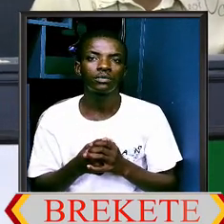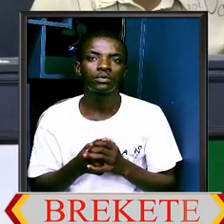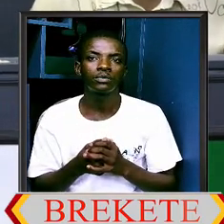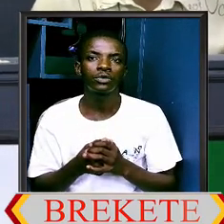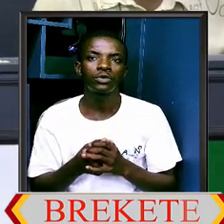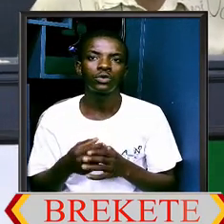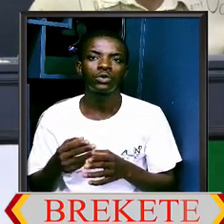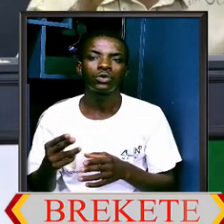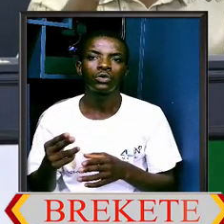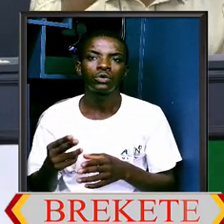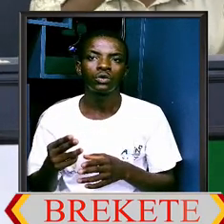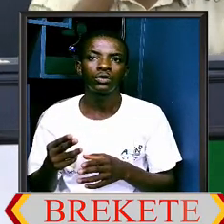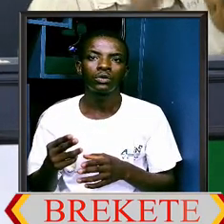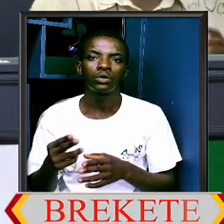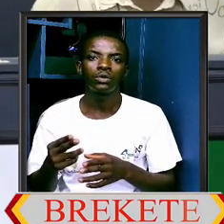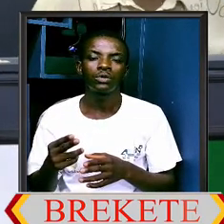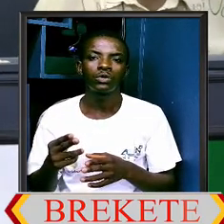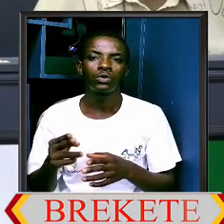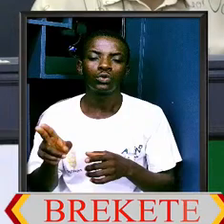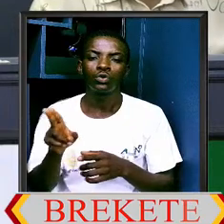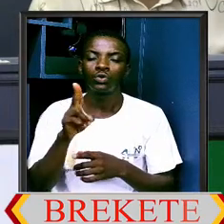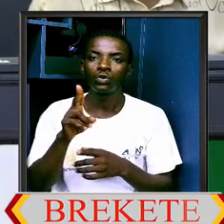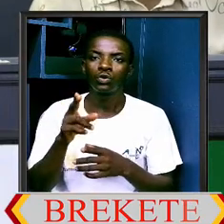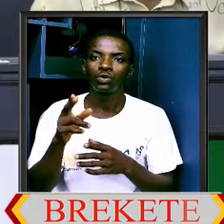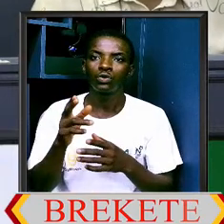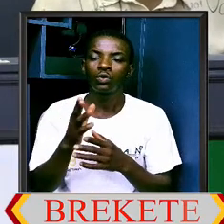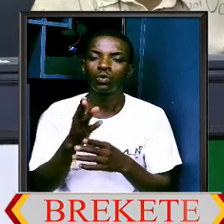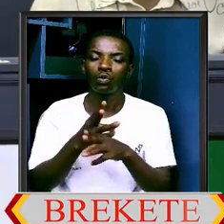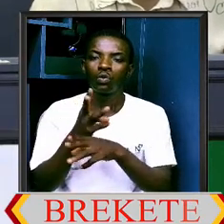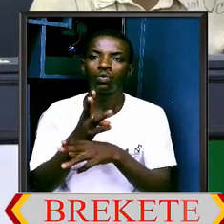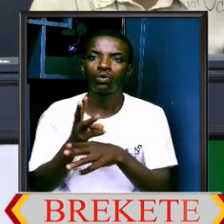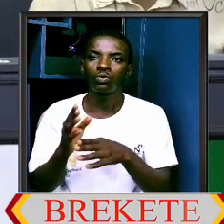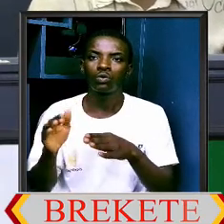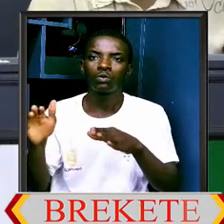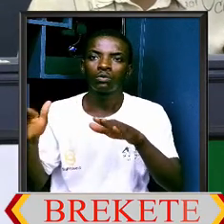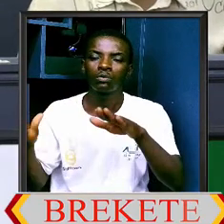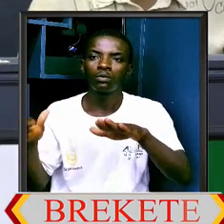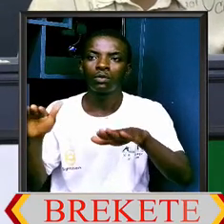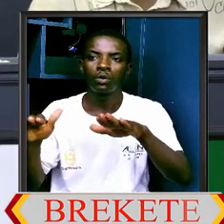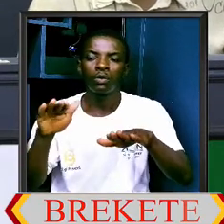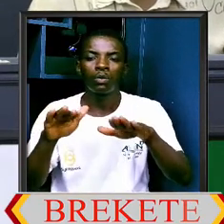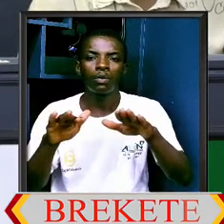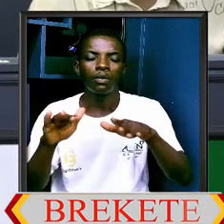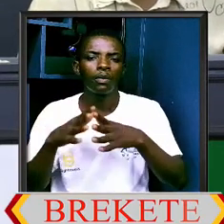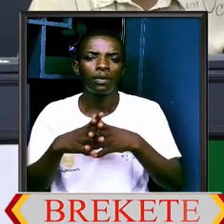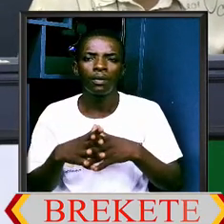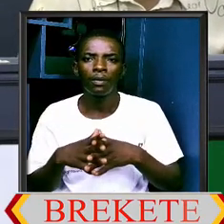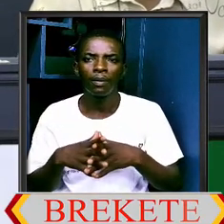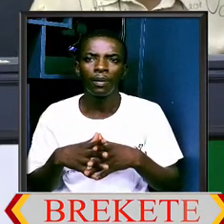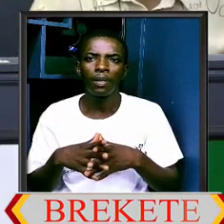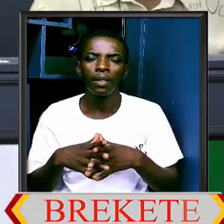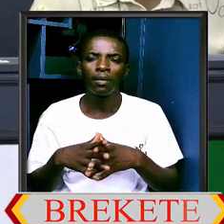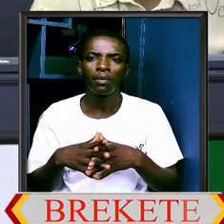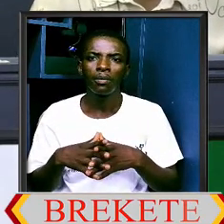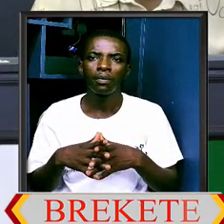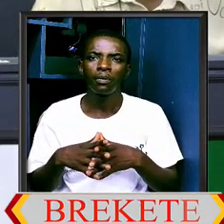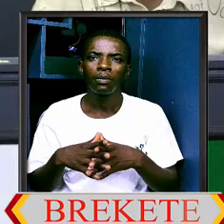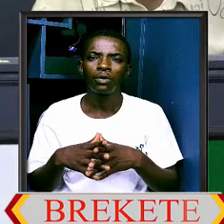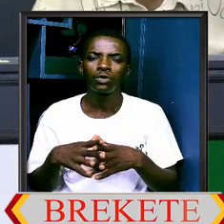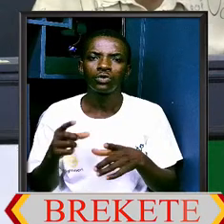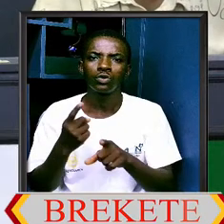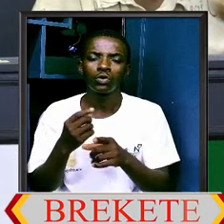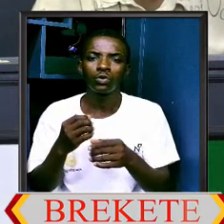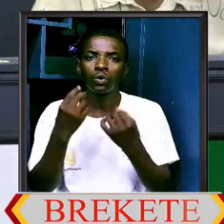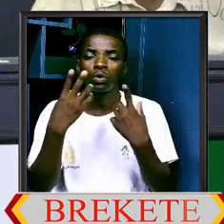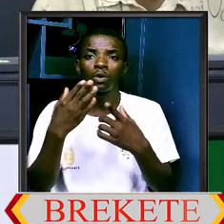You know, they use wood, do triangle. They come pile up. Now, overnight, they come, you just wake